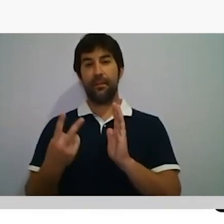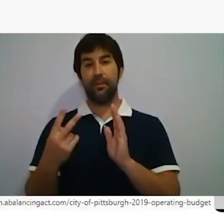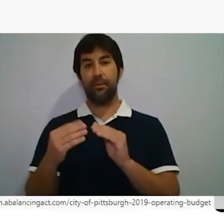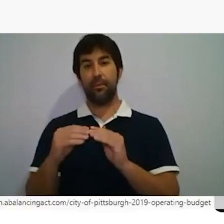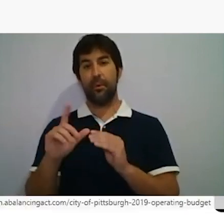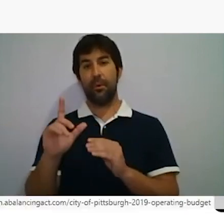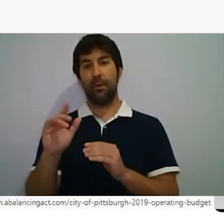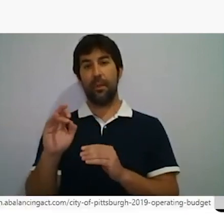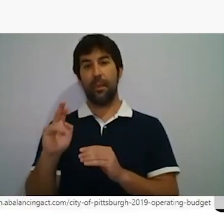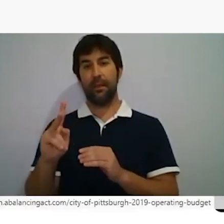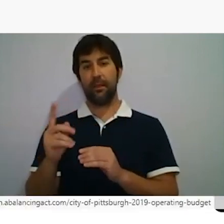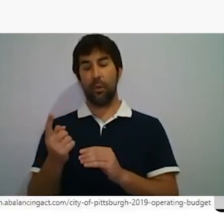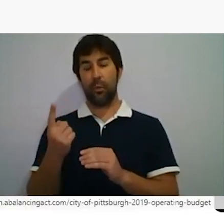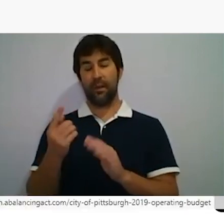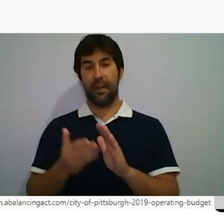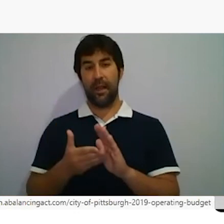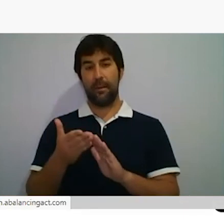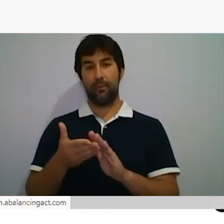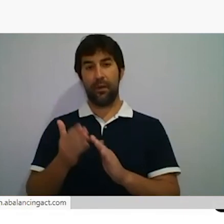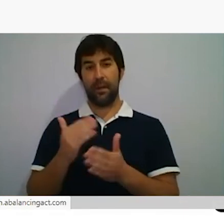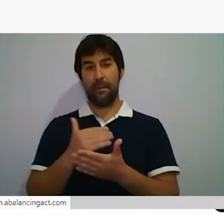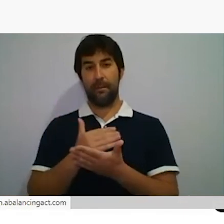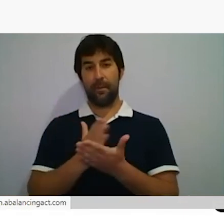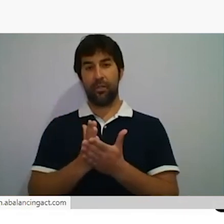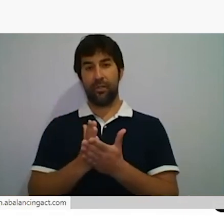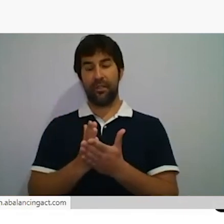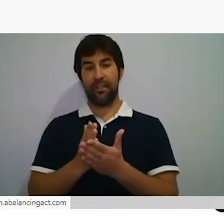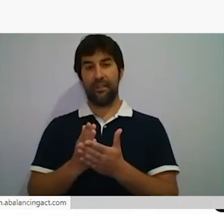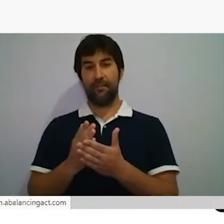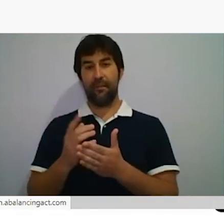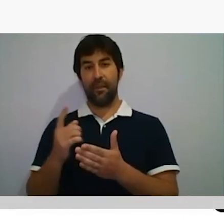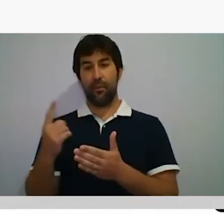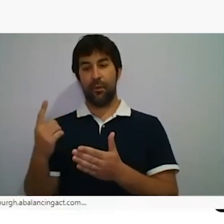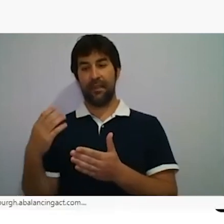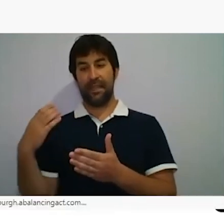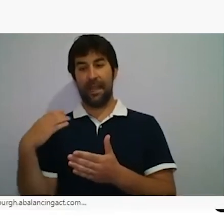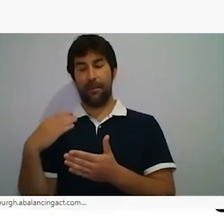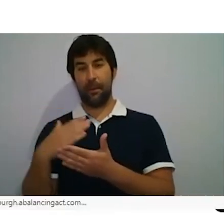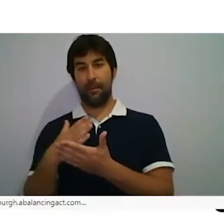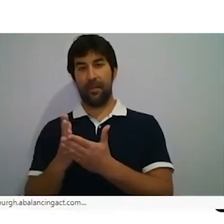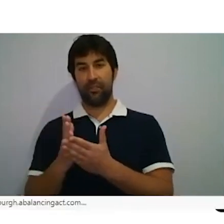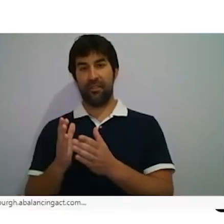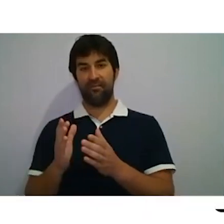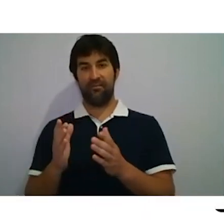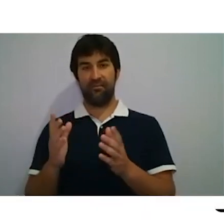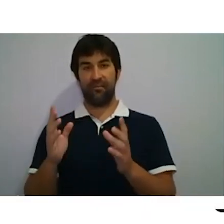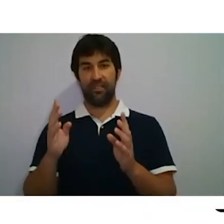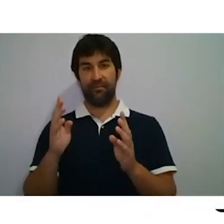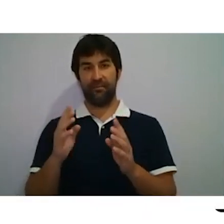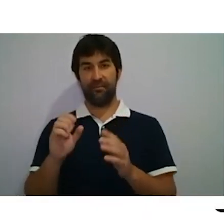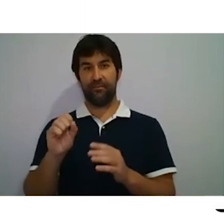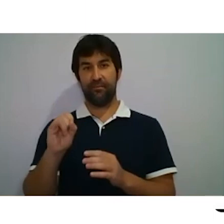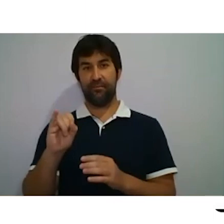today. Director Ricks, do you just want to talk through kind of the factors that went into the decision making around that project?